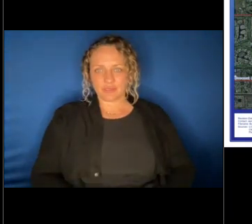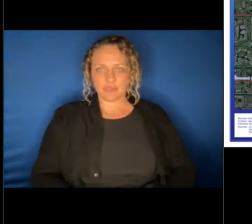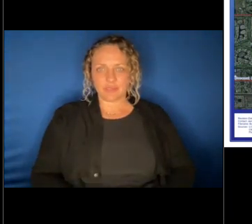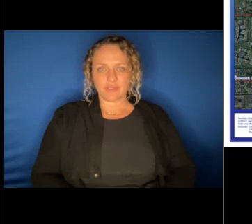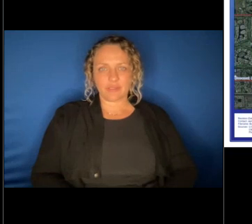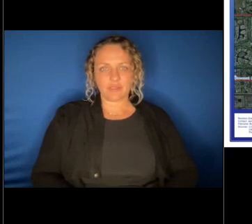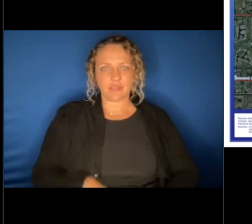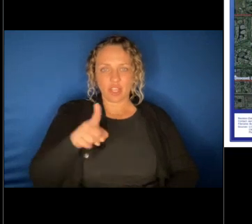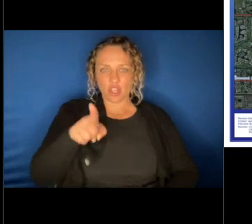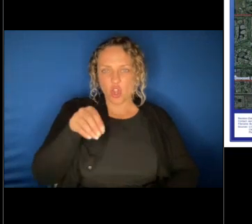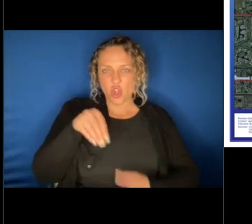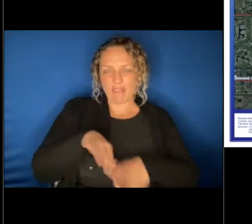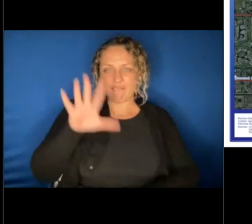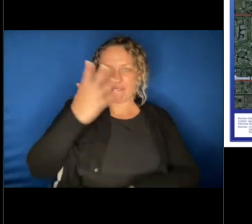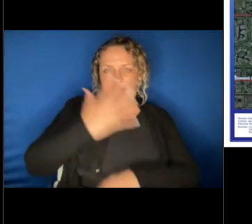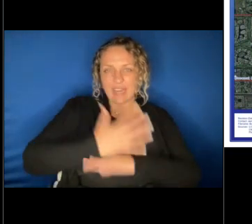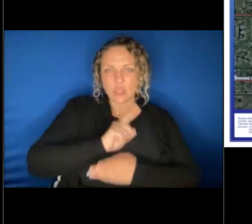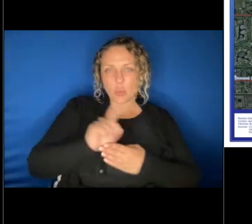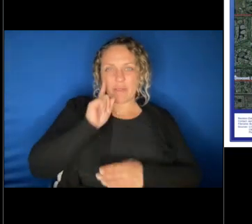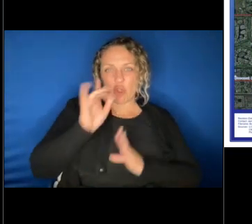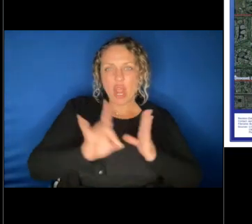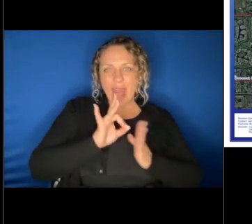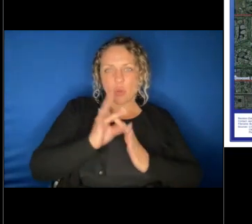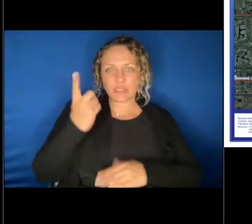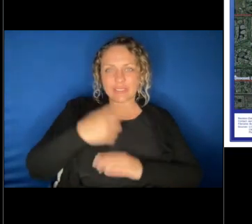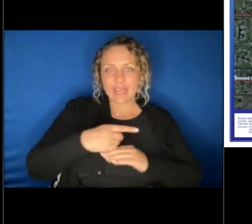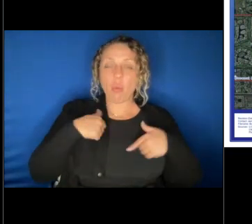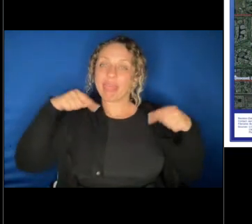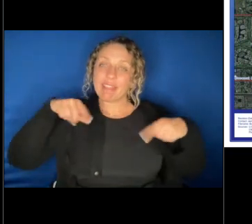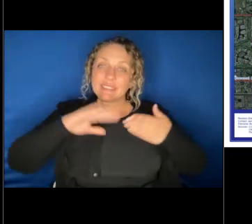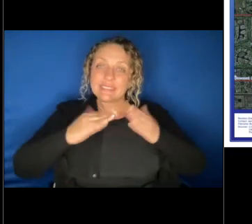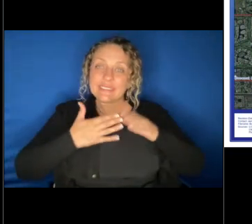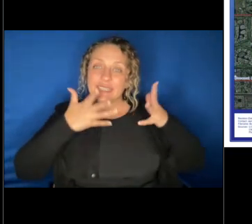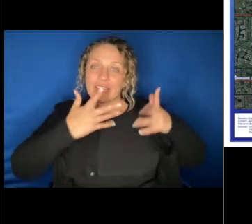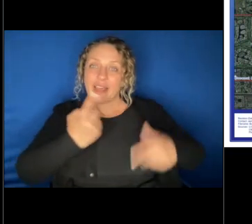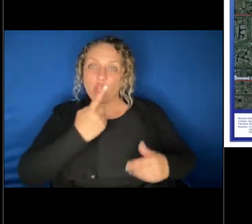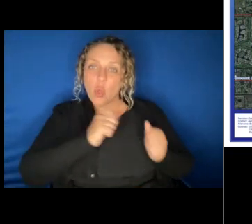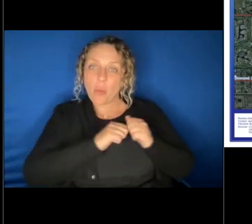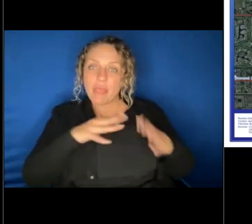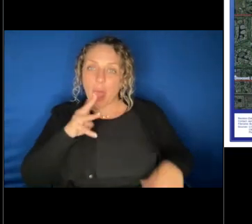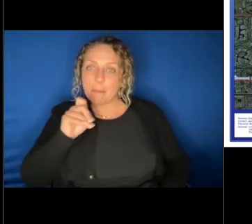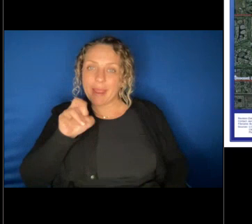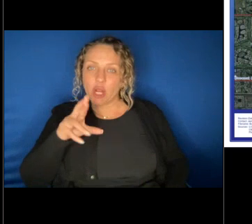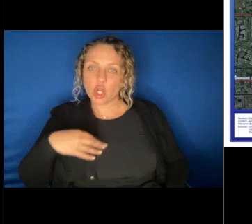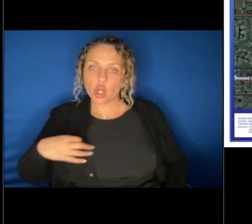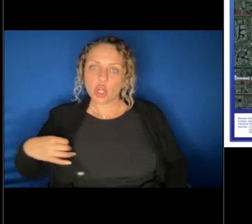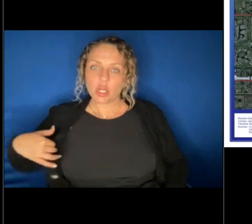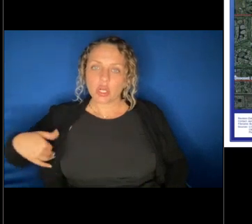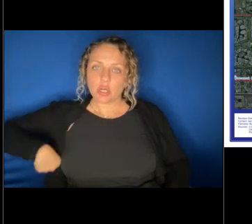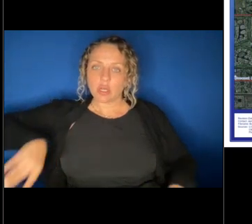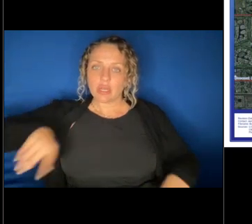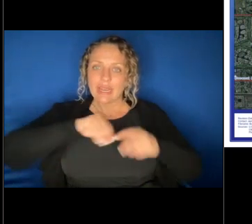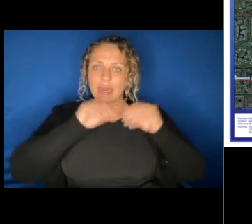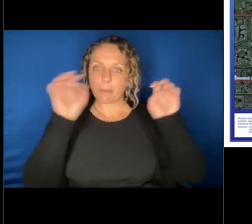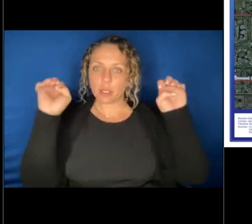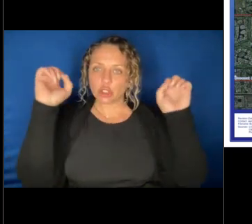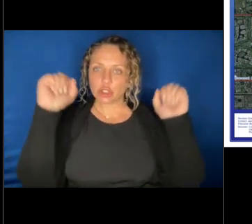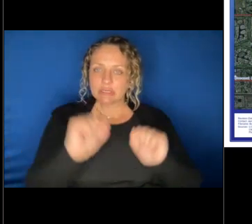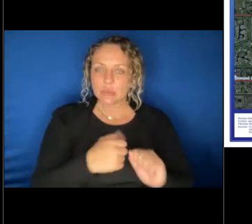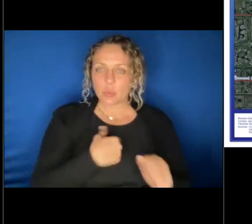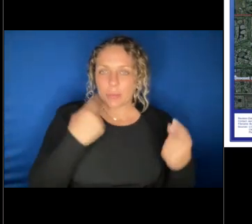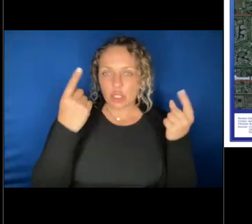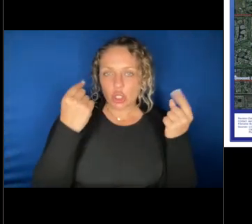That you're in 5 days a week for 8 hours a day while this city is left alone without a mayor in an emergency? What are we going to